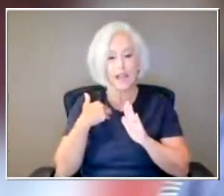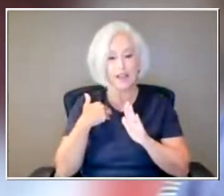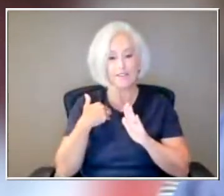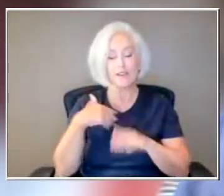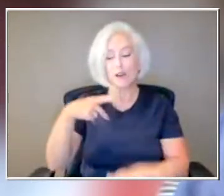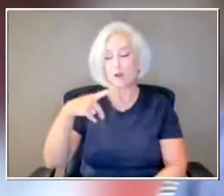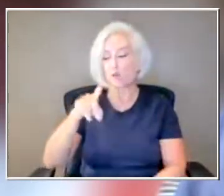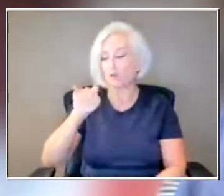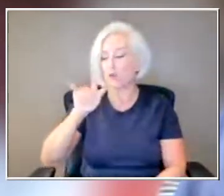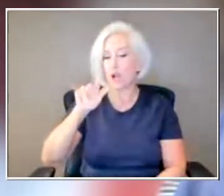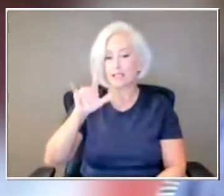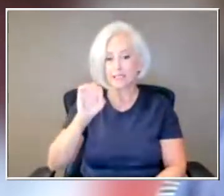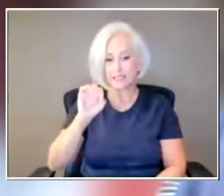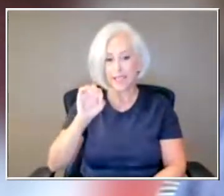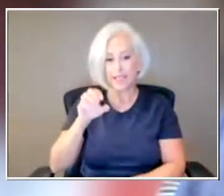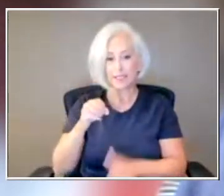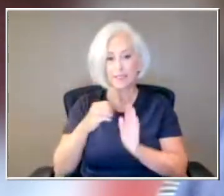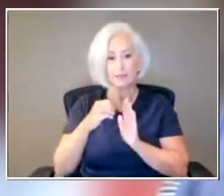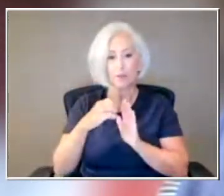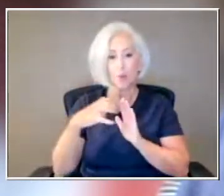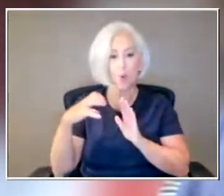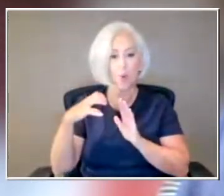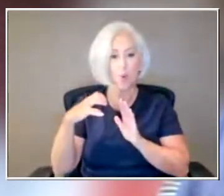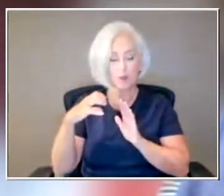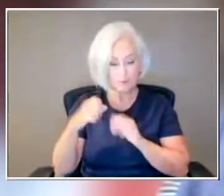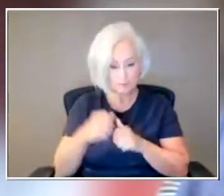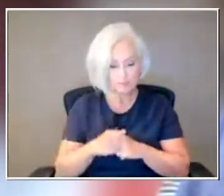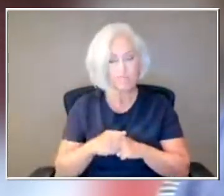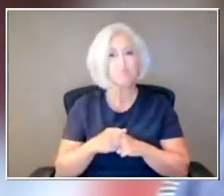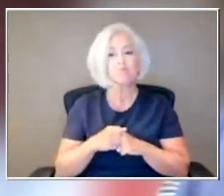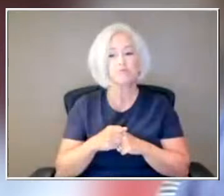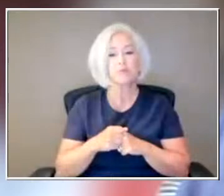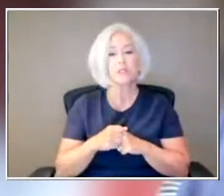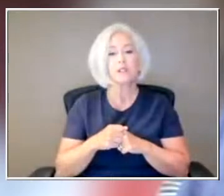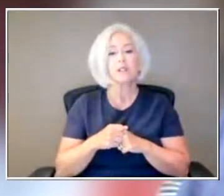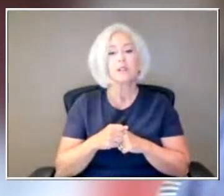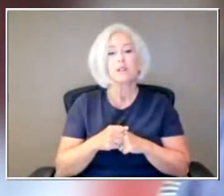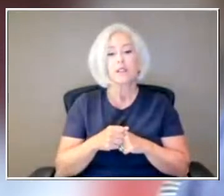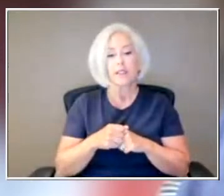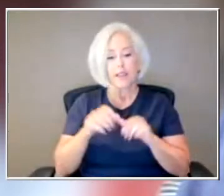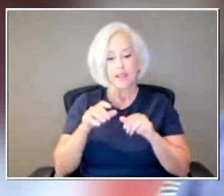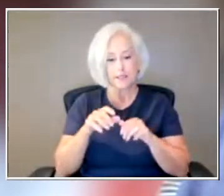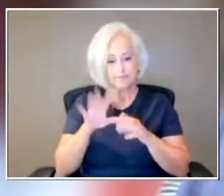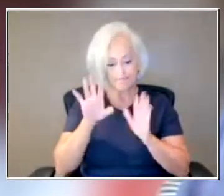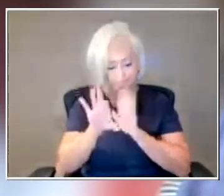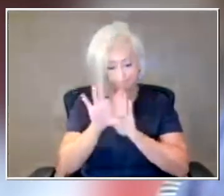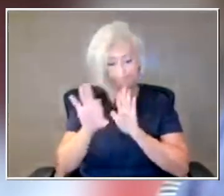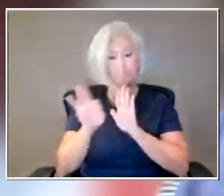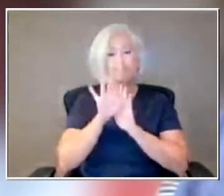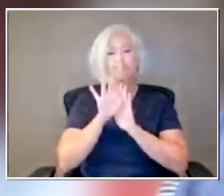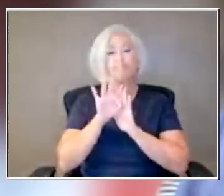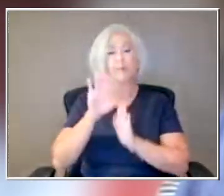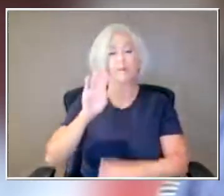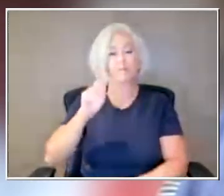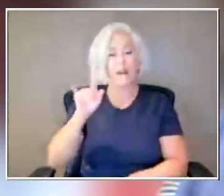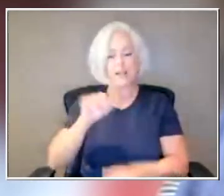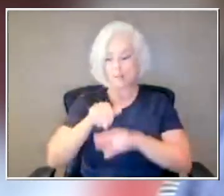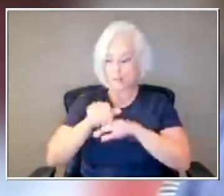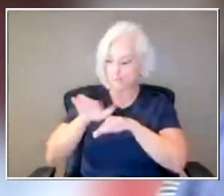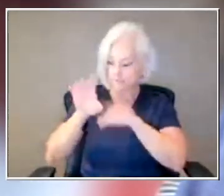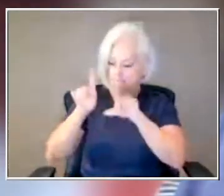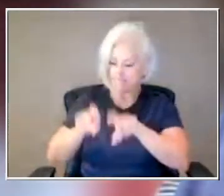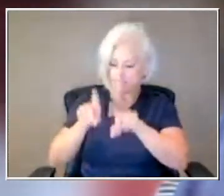prostate. Further tests and biopsies revealed that it was